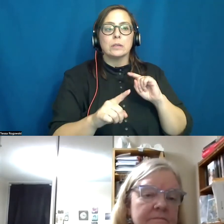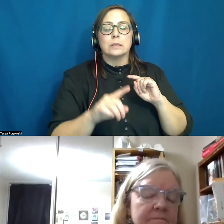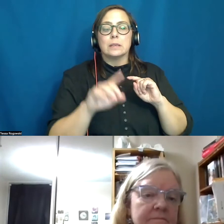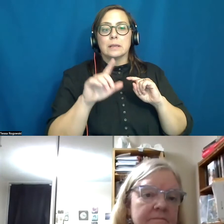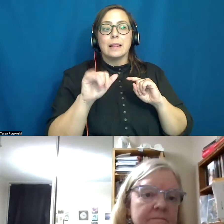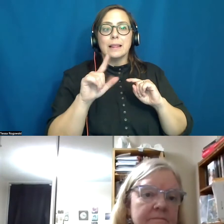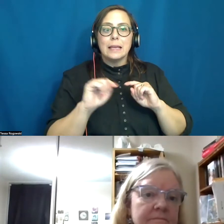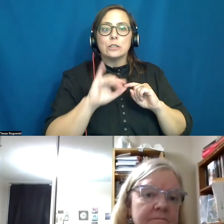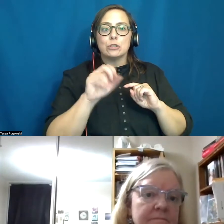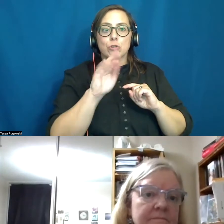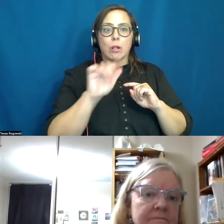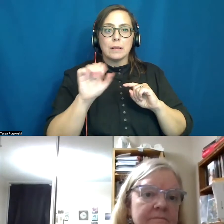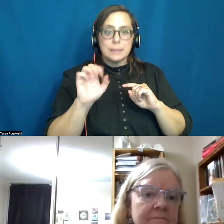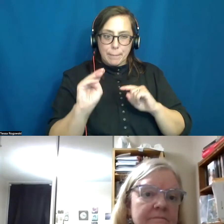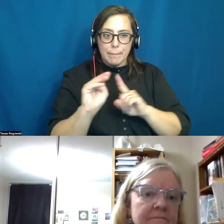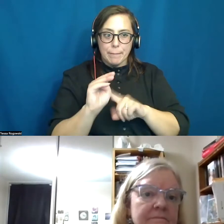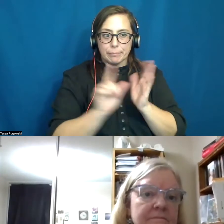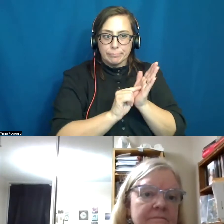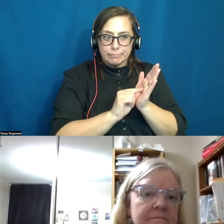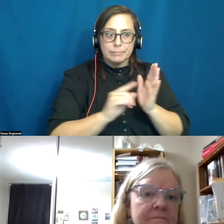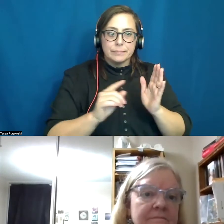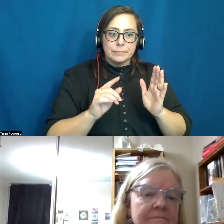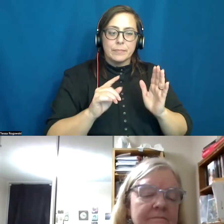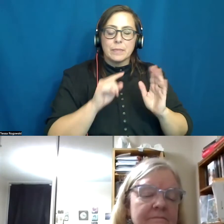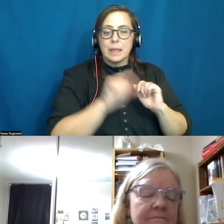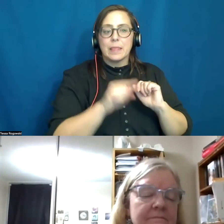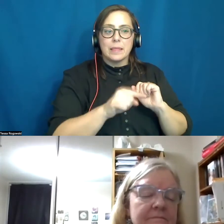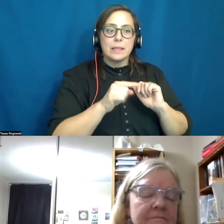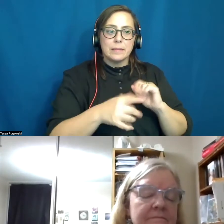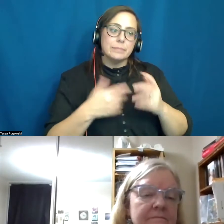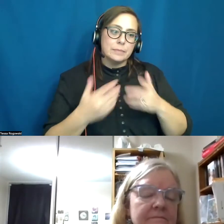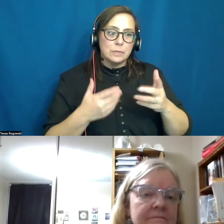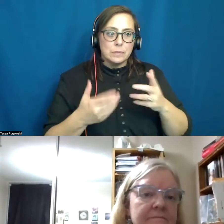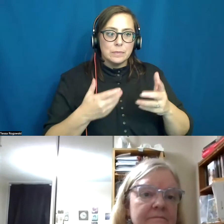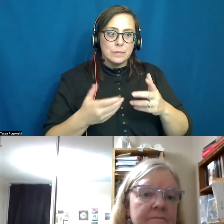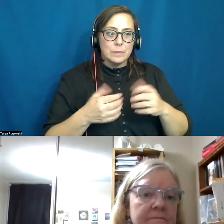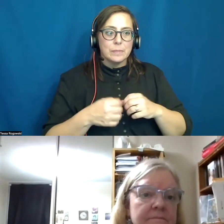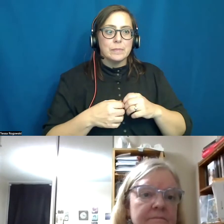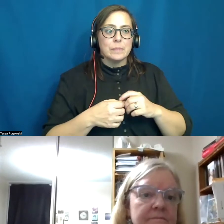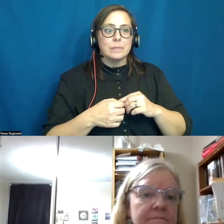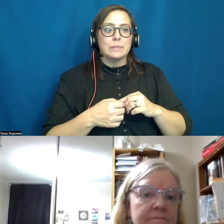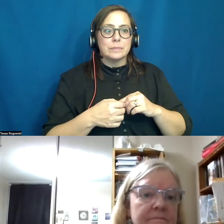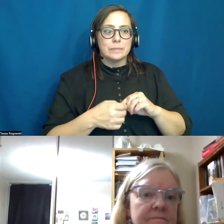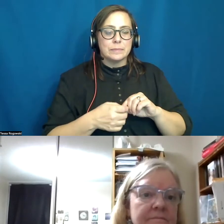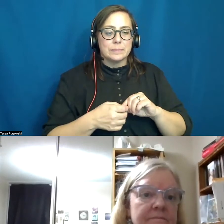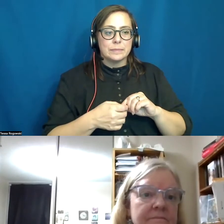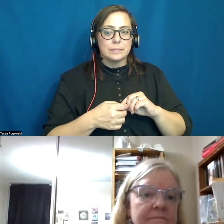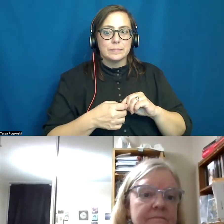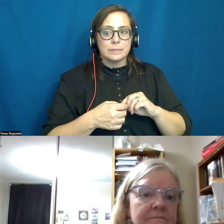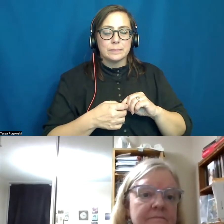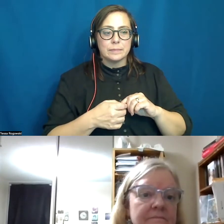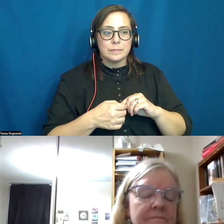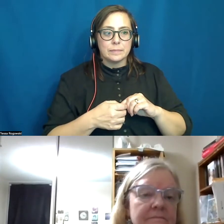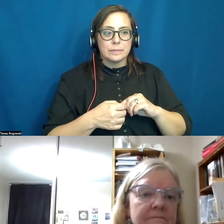where it was like, and more of the journalism is done is a first,